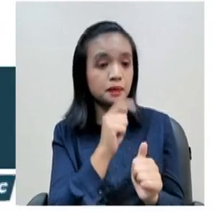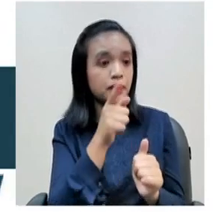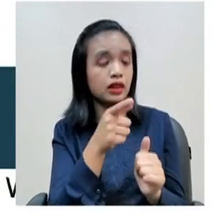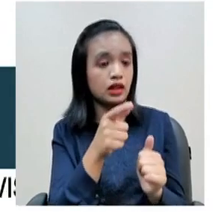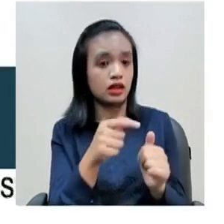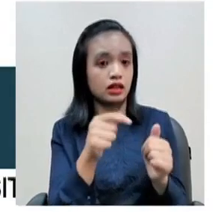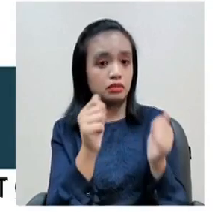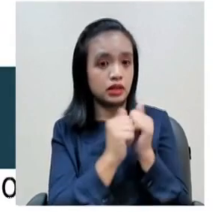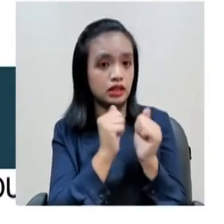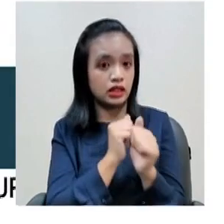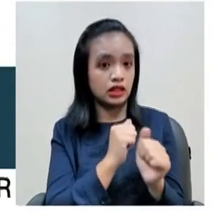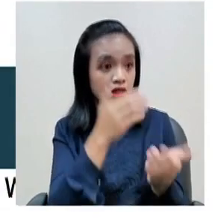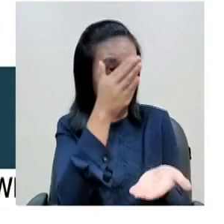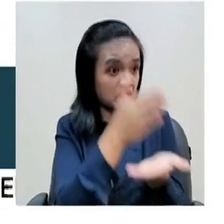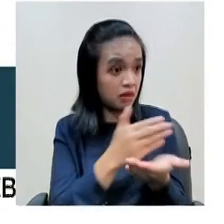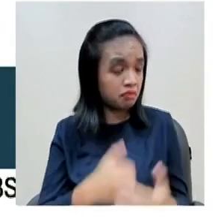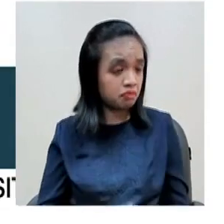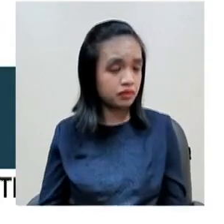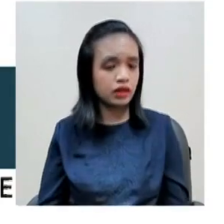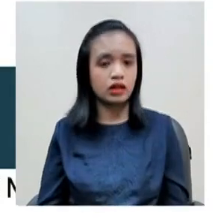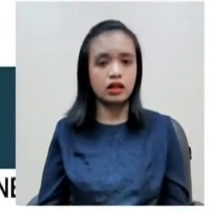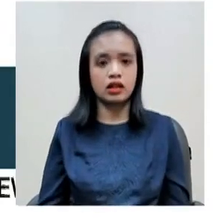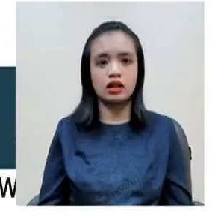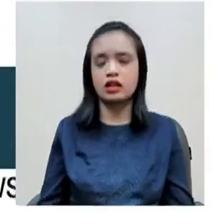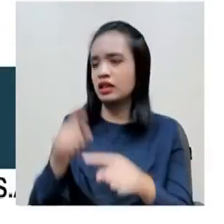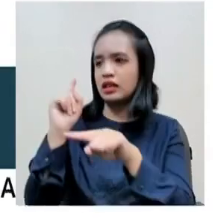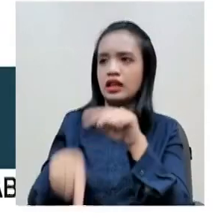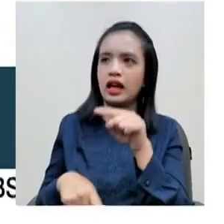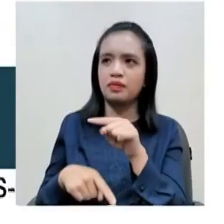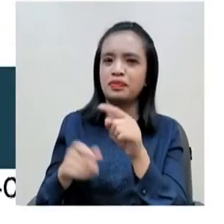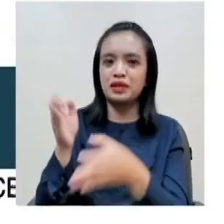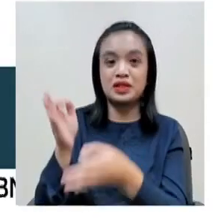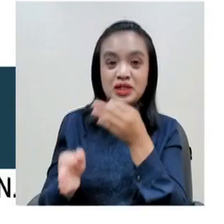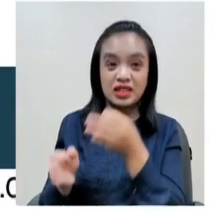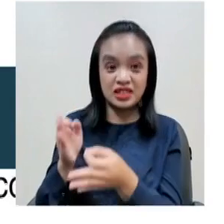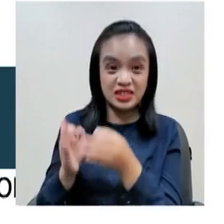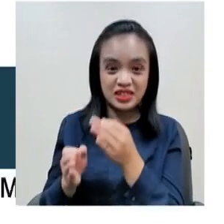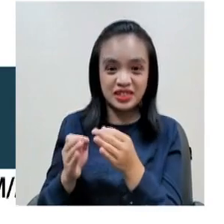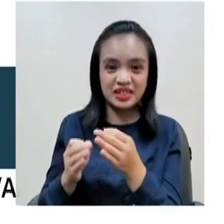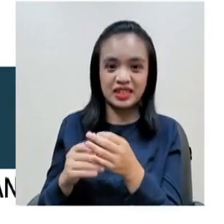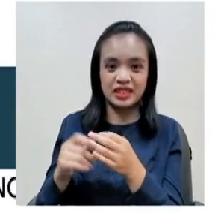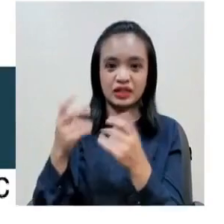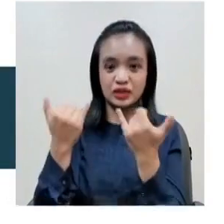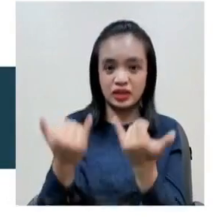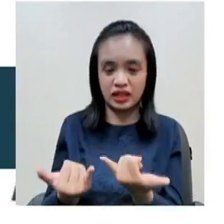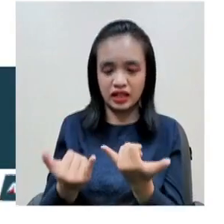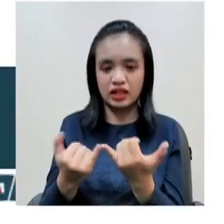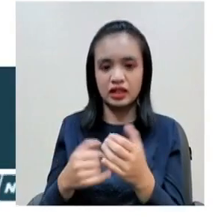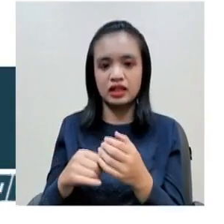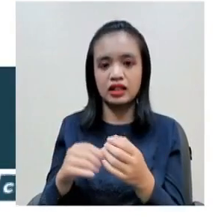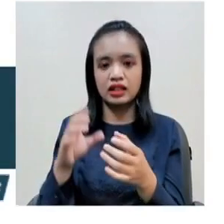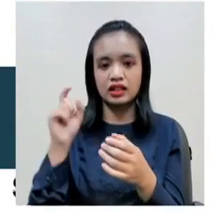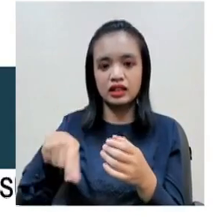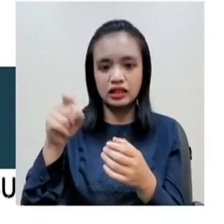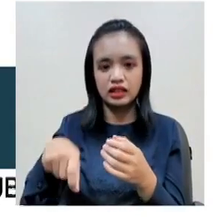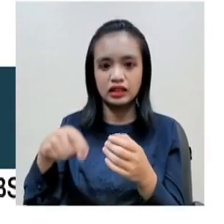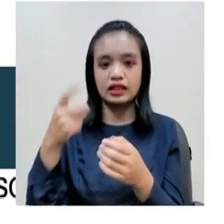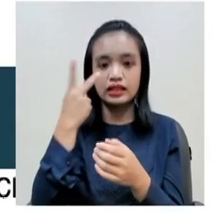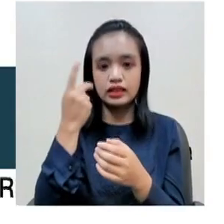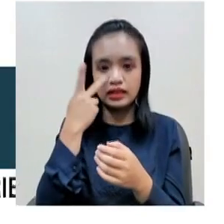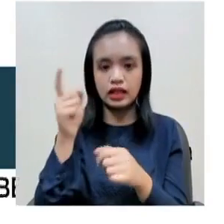easing? We cannot judge just by two, from just two data points. Two we days. Need to look at the longer